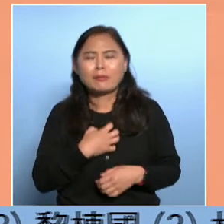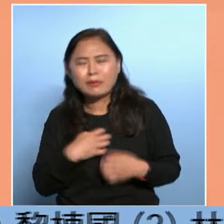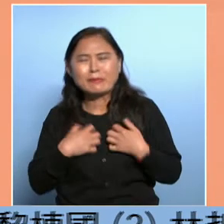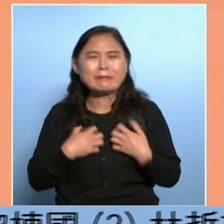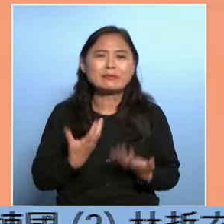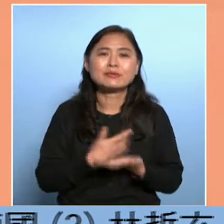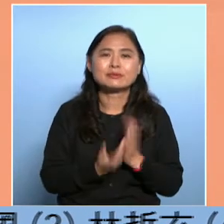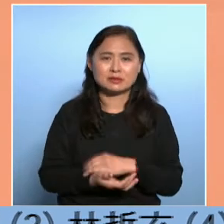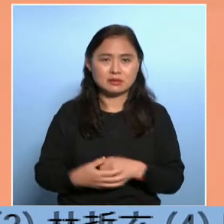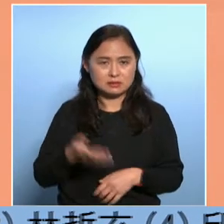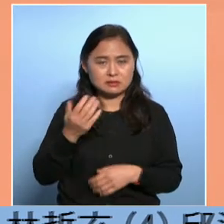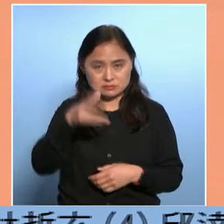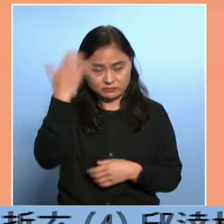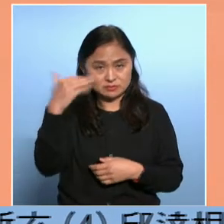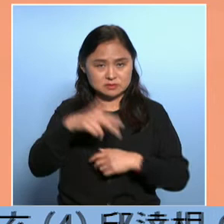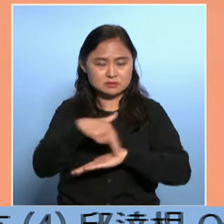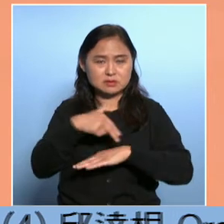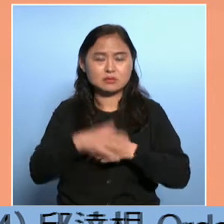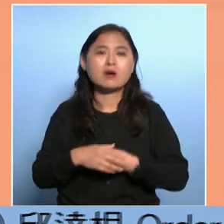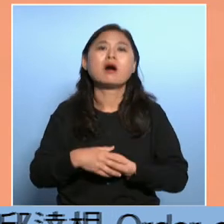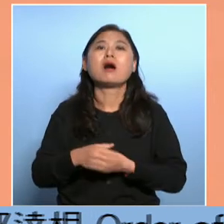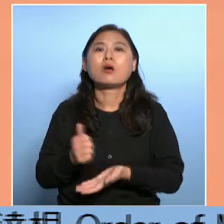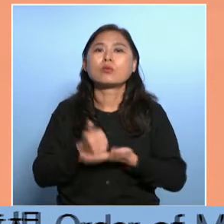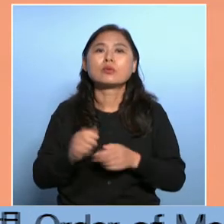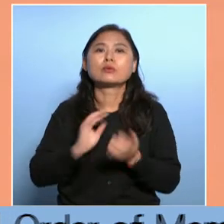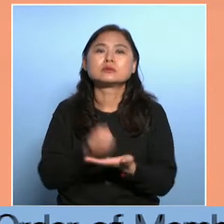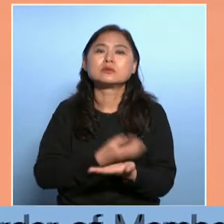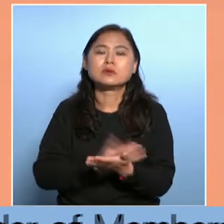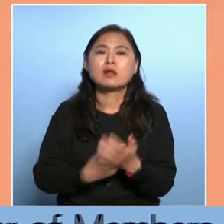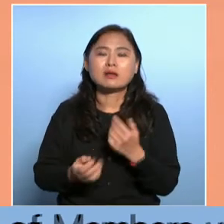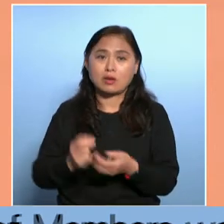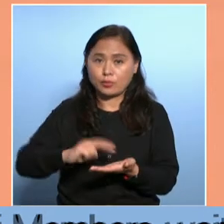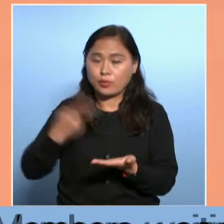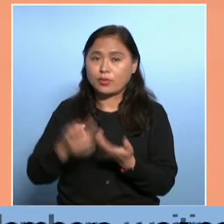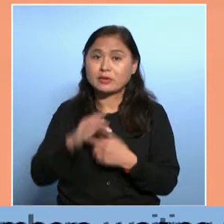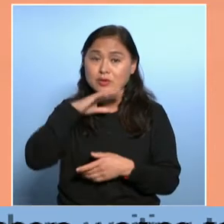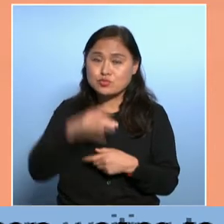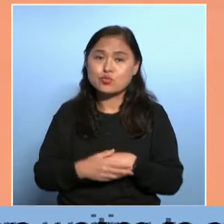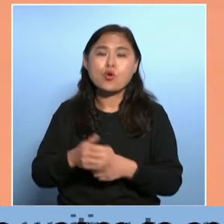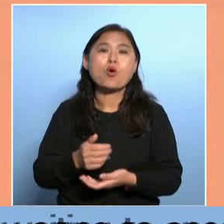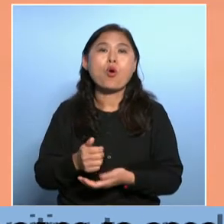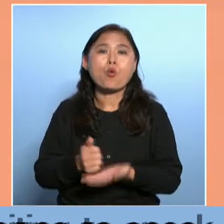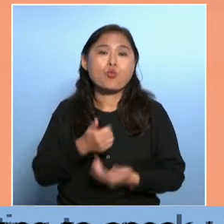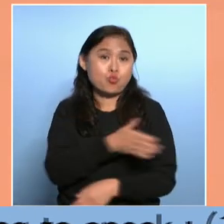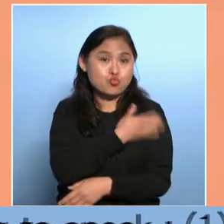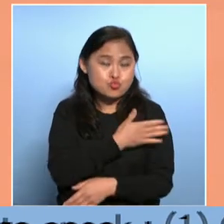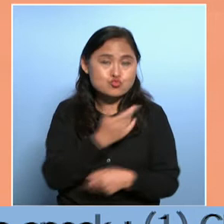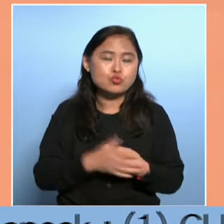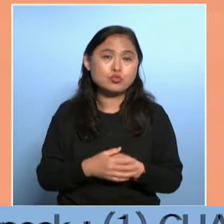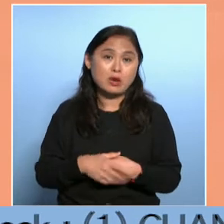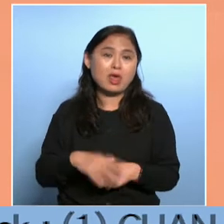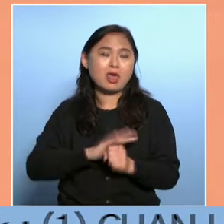special consideration to these women, and they should be excluded from the mandatory requirements. And